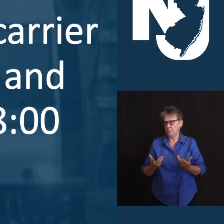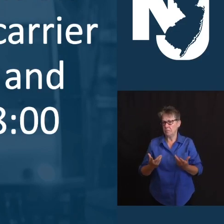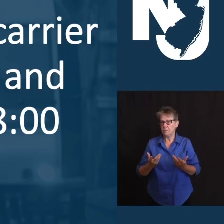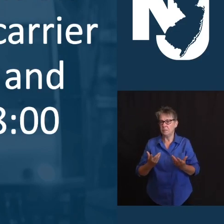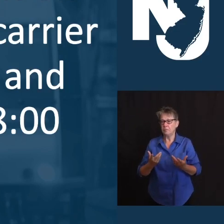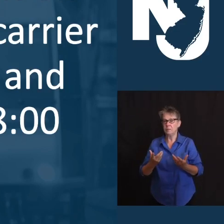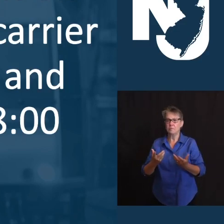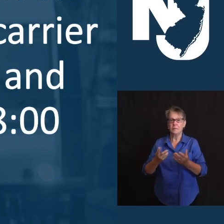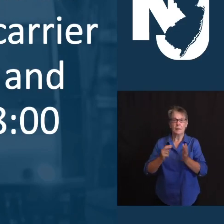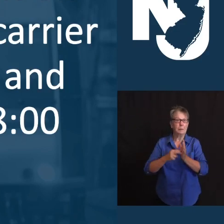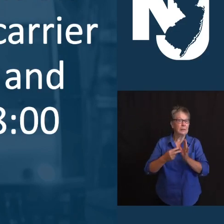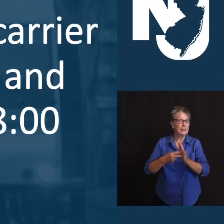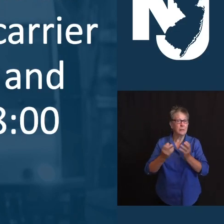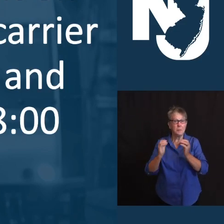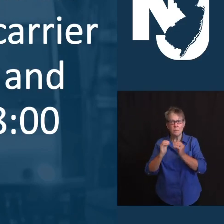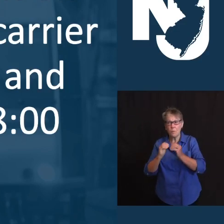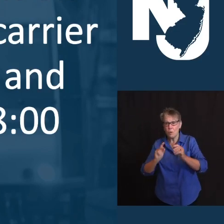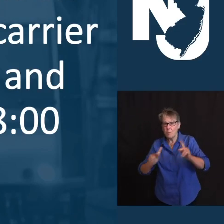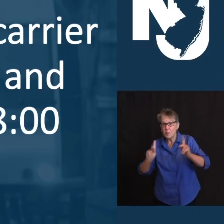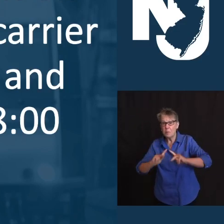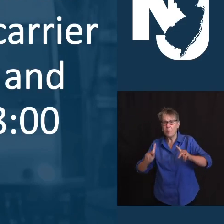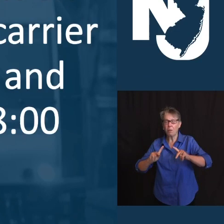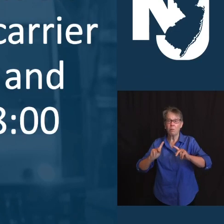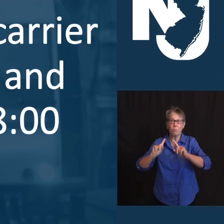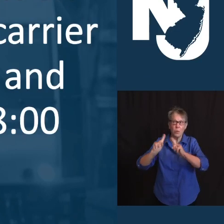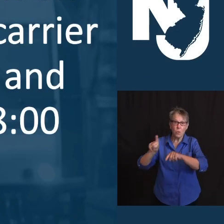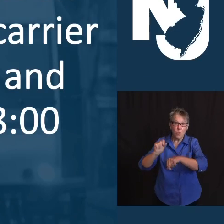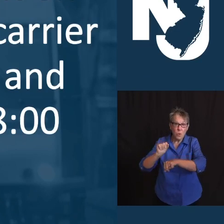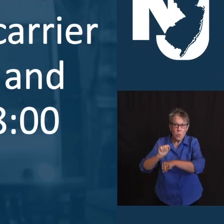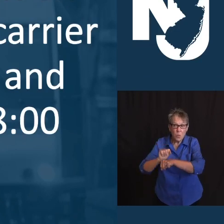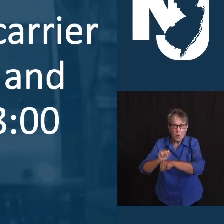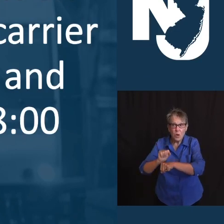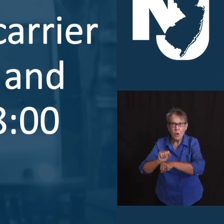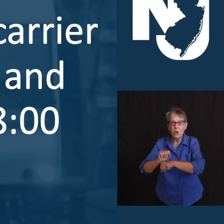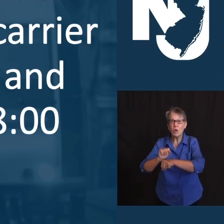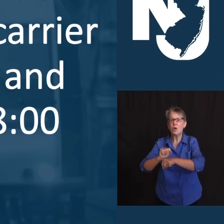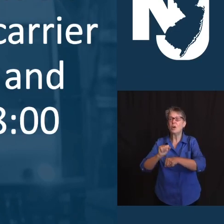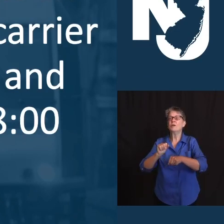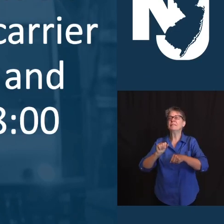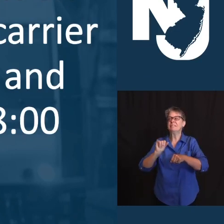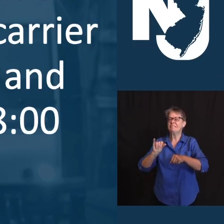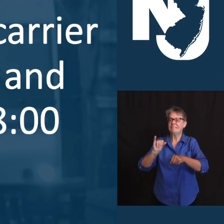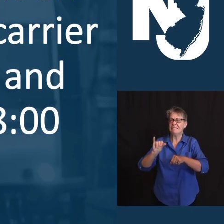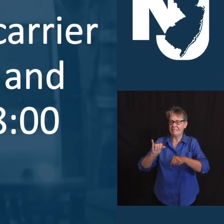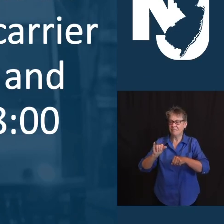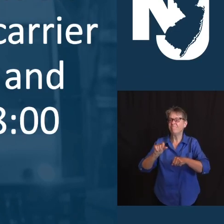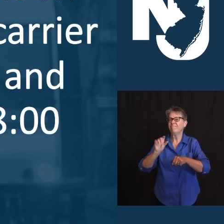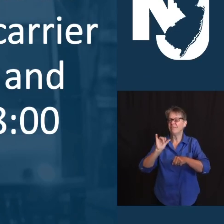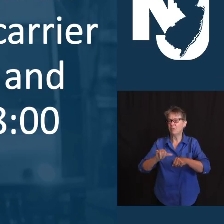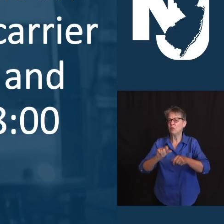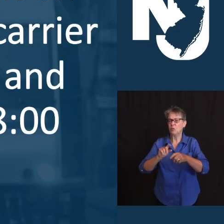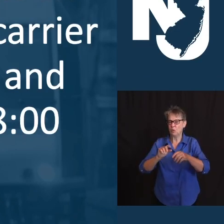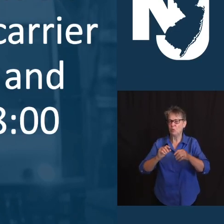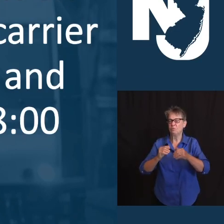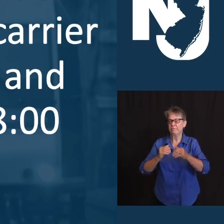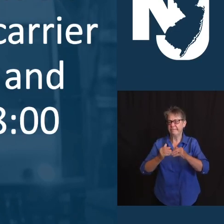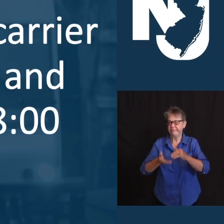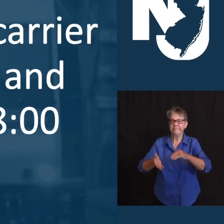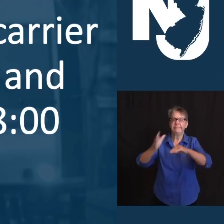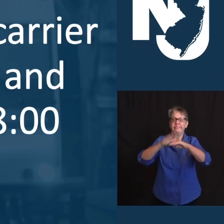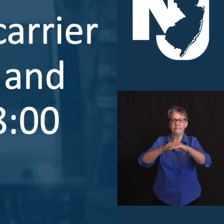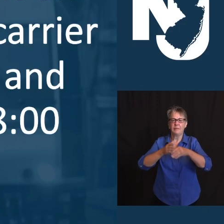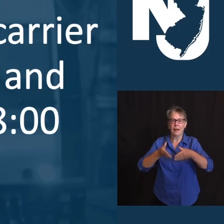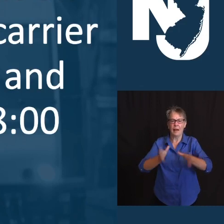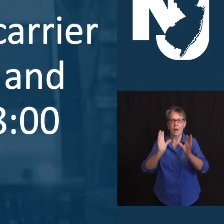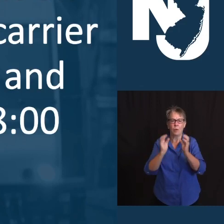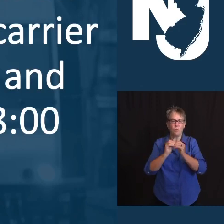in ridership which are beginning to approach 50% of the stated maximum capacity of these vehicles. And we want